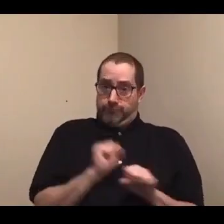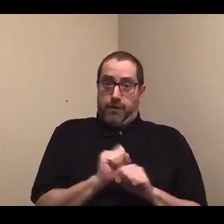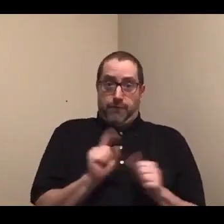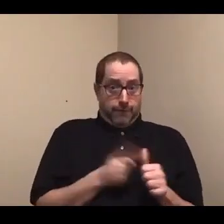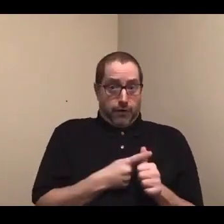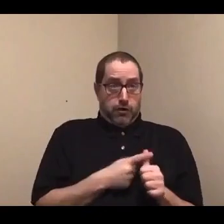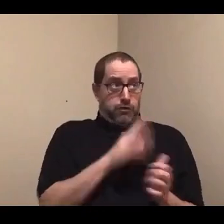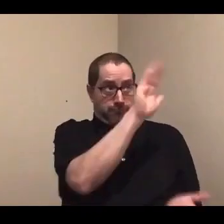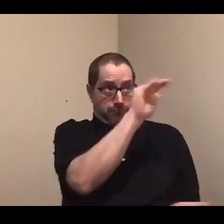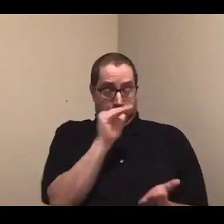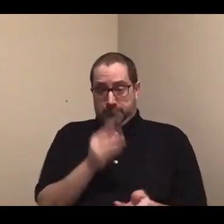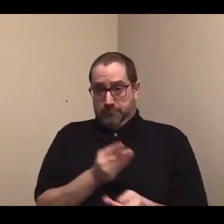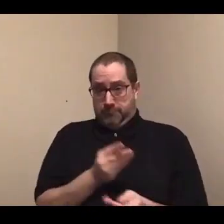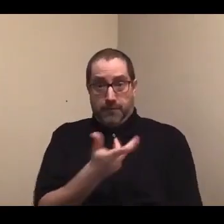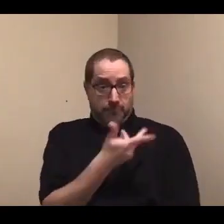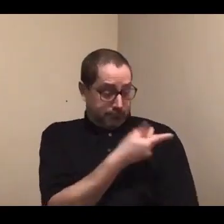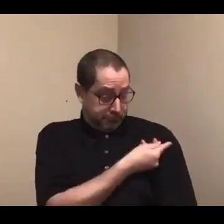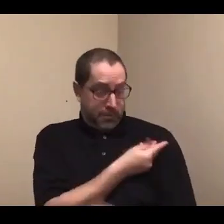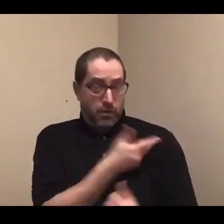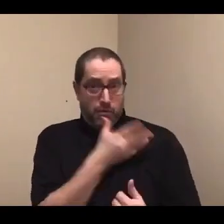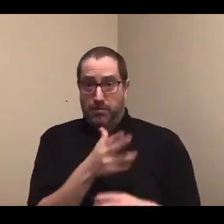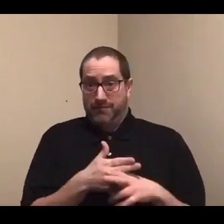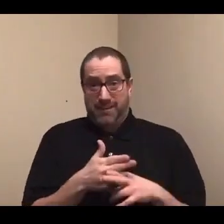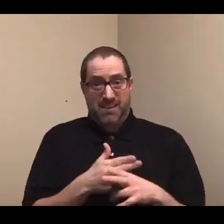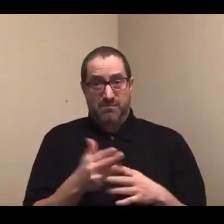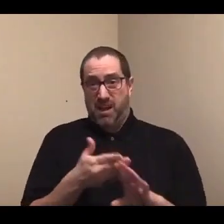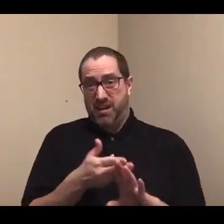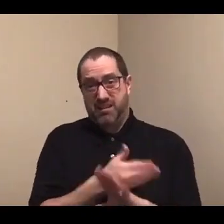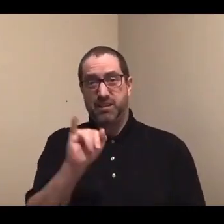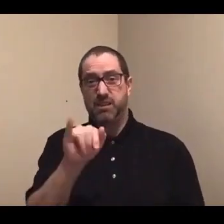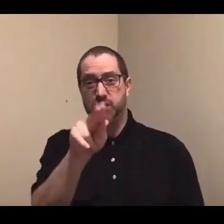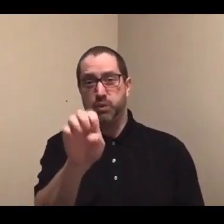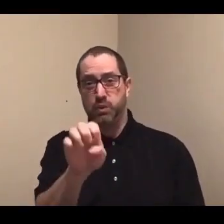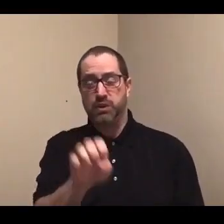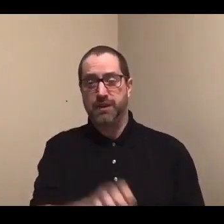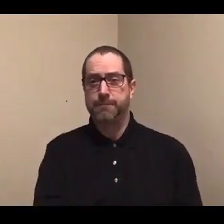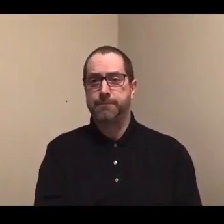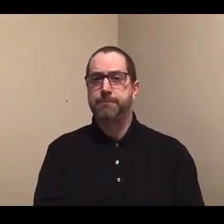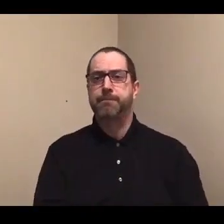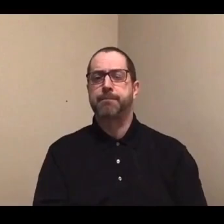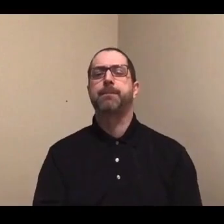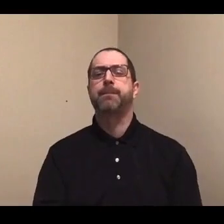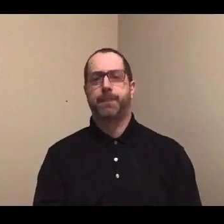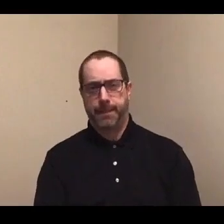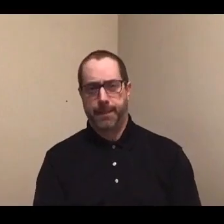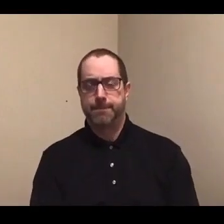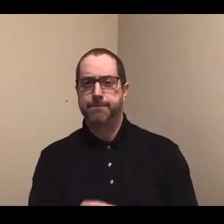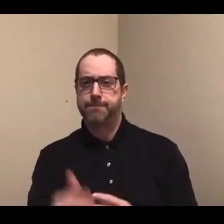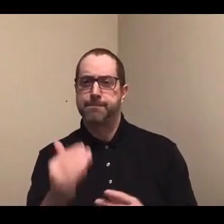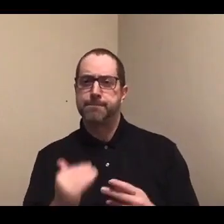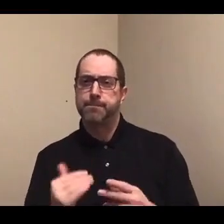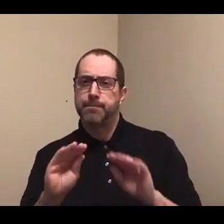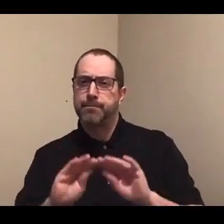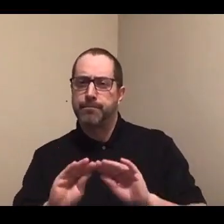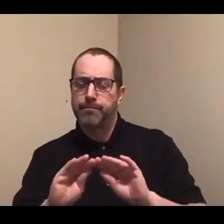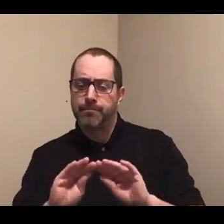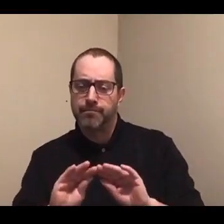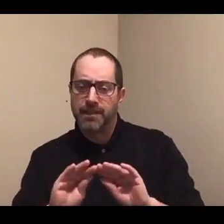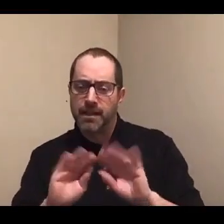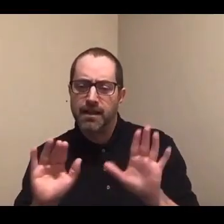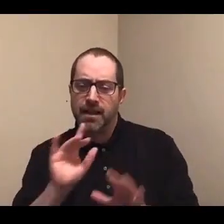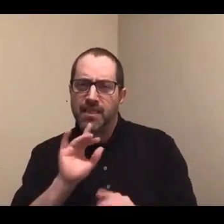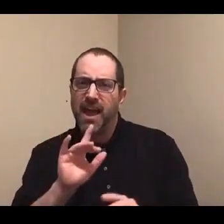mid-June. Follow up, Roberta? Could you clarify what the plan in the works is for the Johnson &